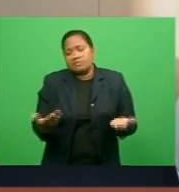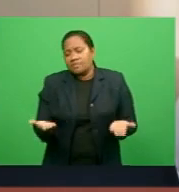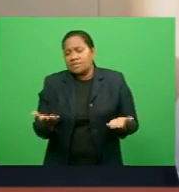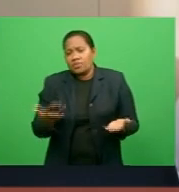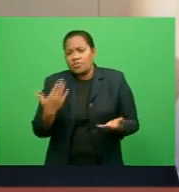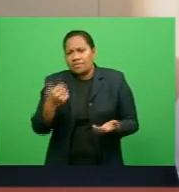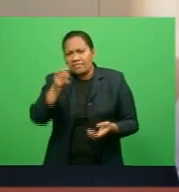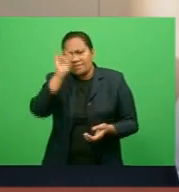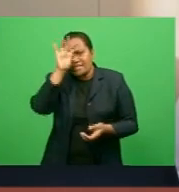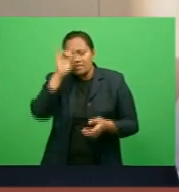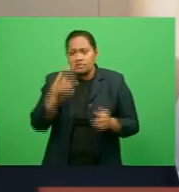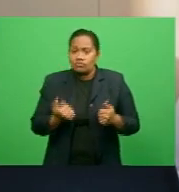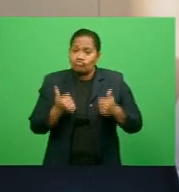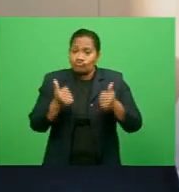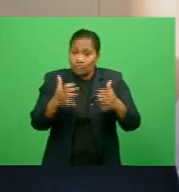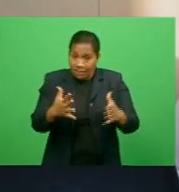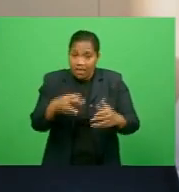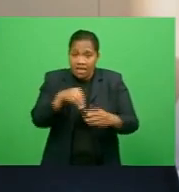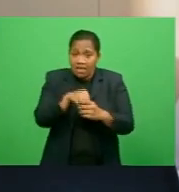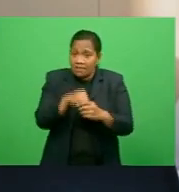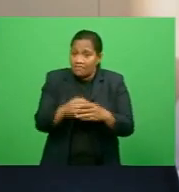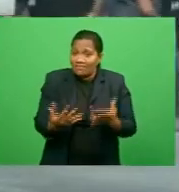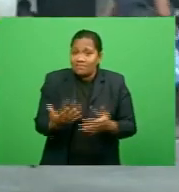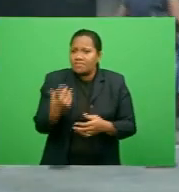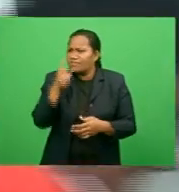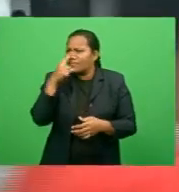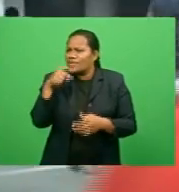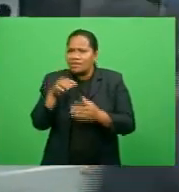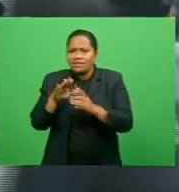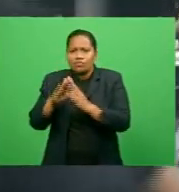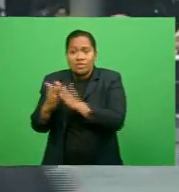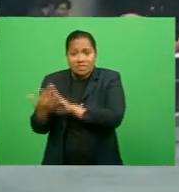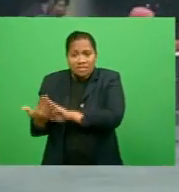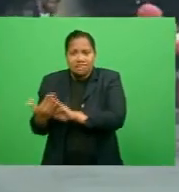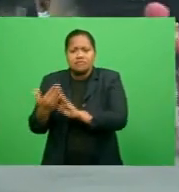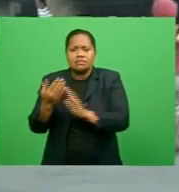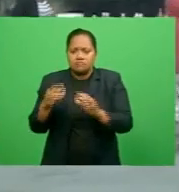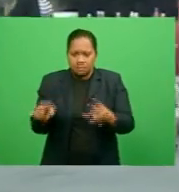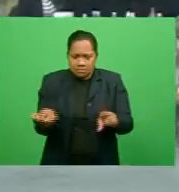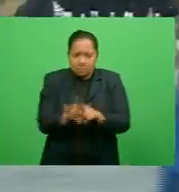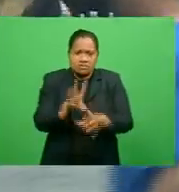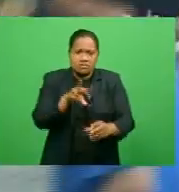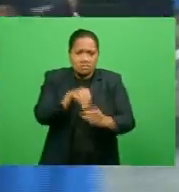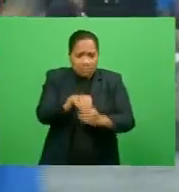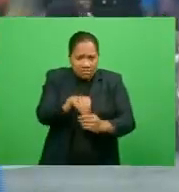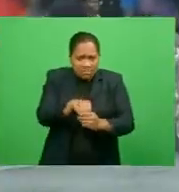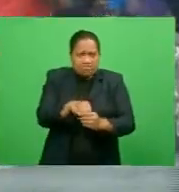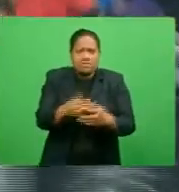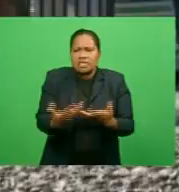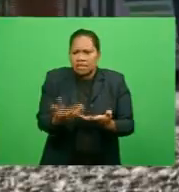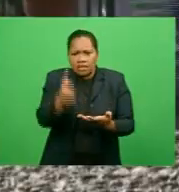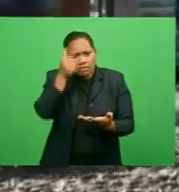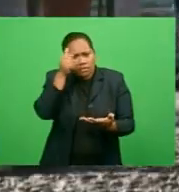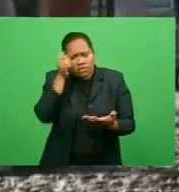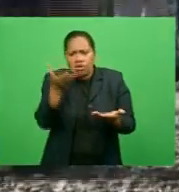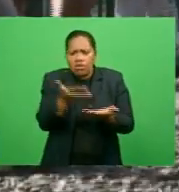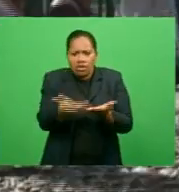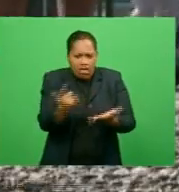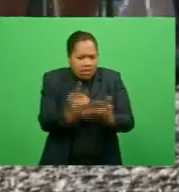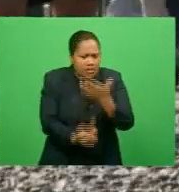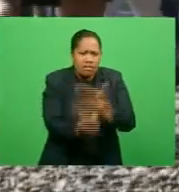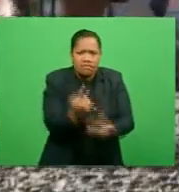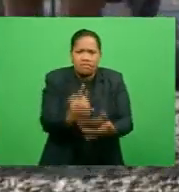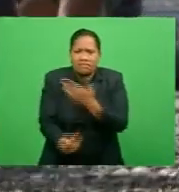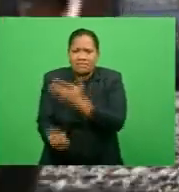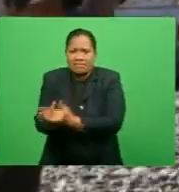taxi drivers involved, we have people from the community involved. So we do know that it's happening. There's